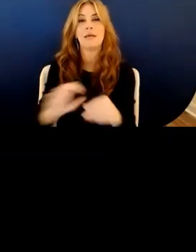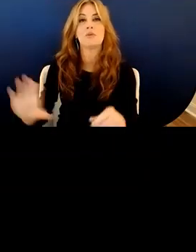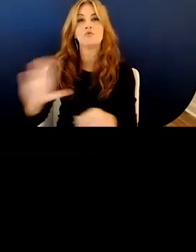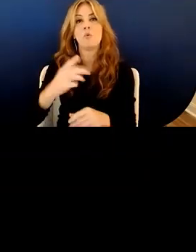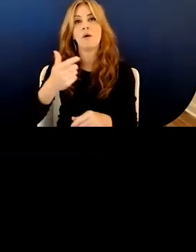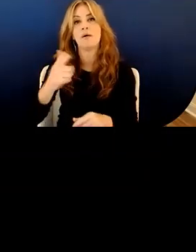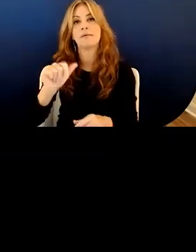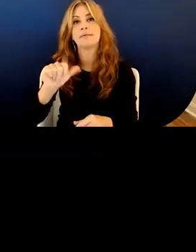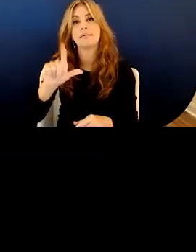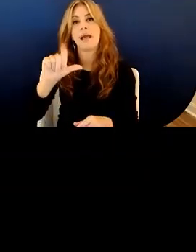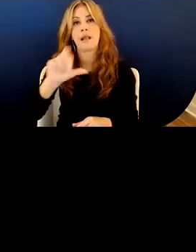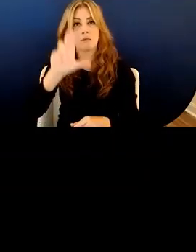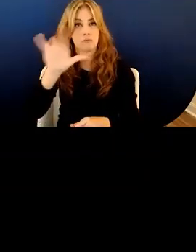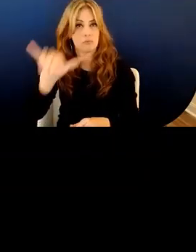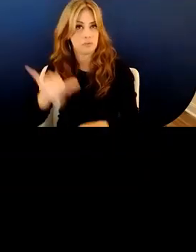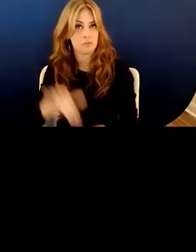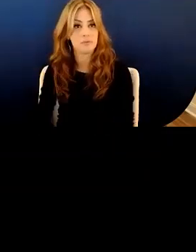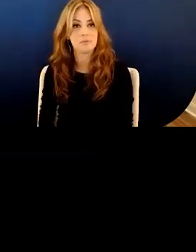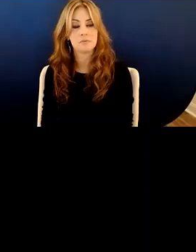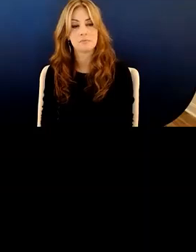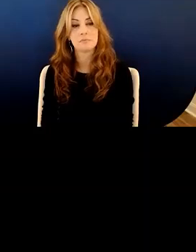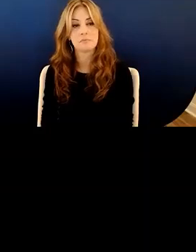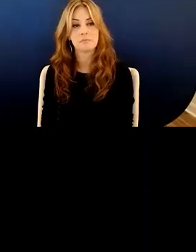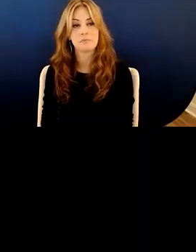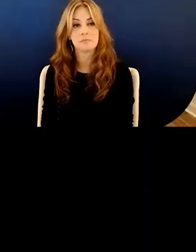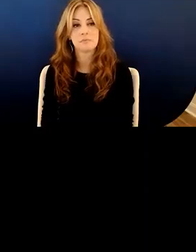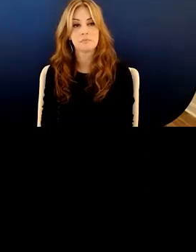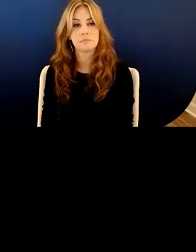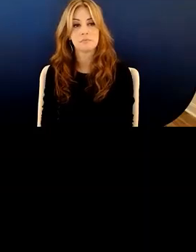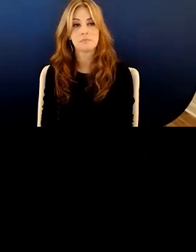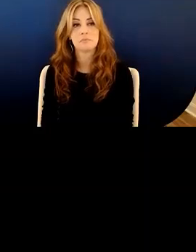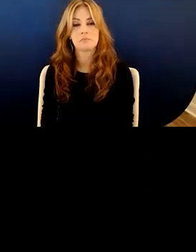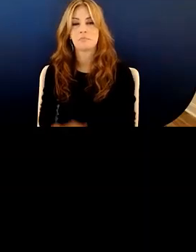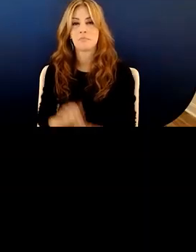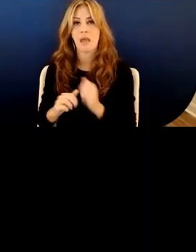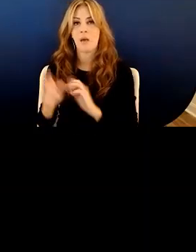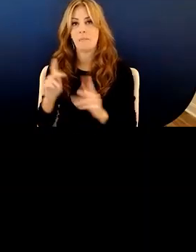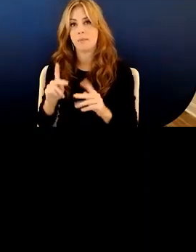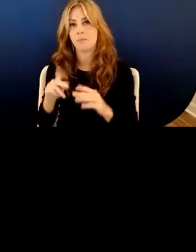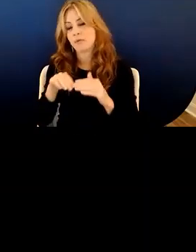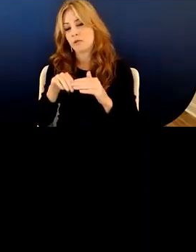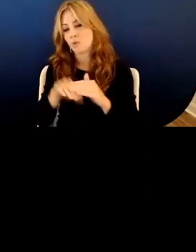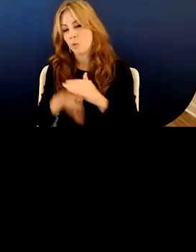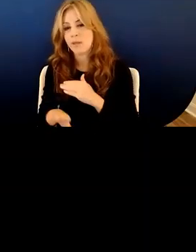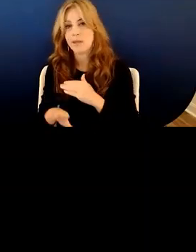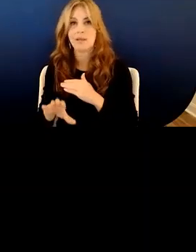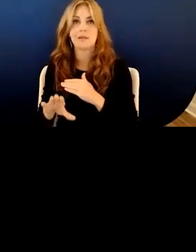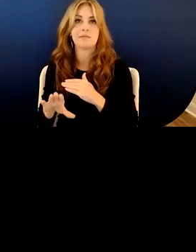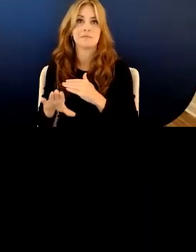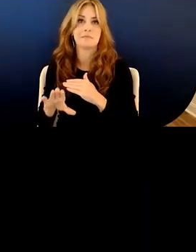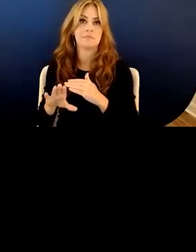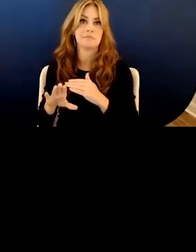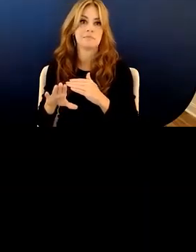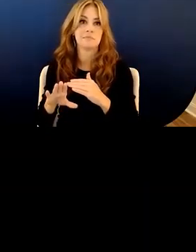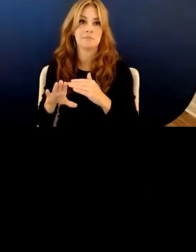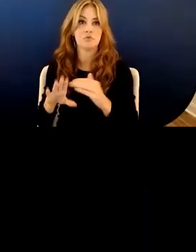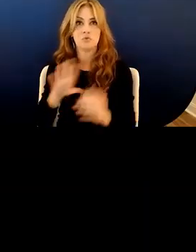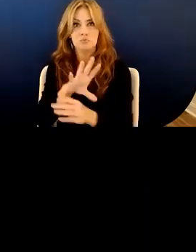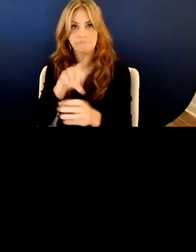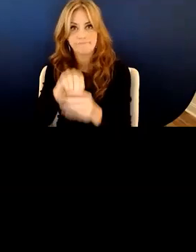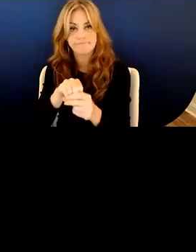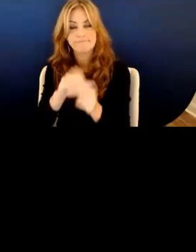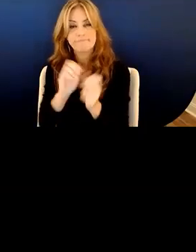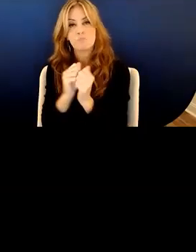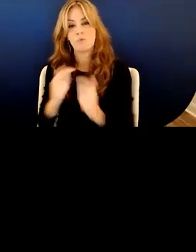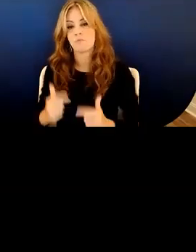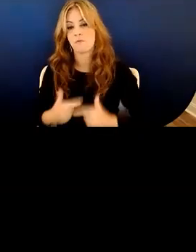and then how people will enter it, how your visitors will enter it. So we'll save